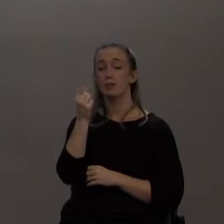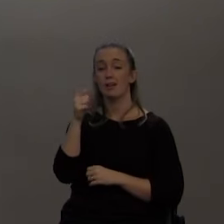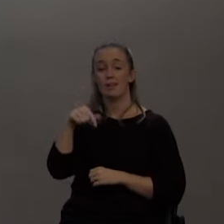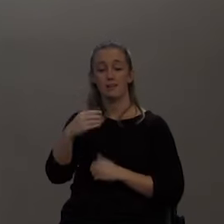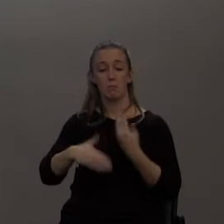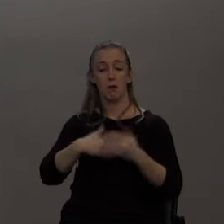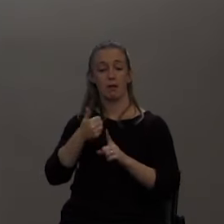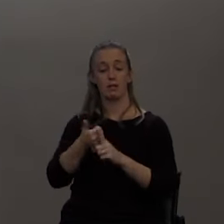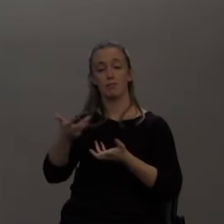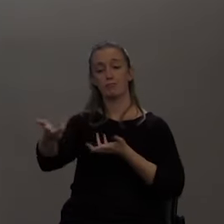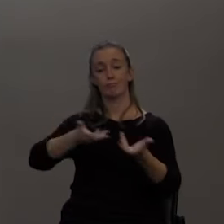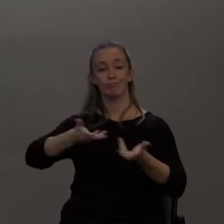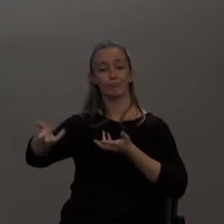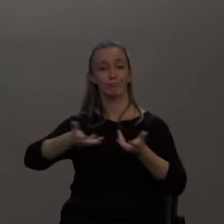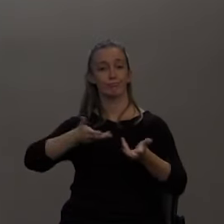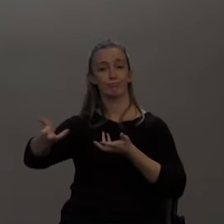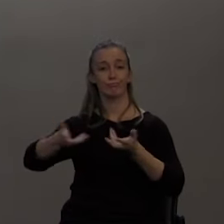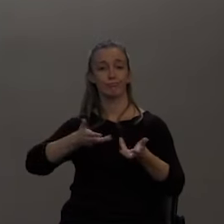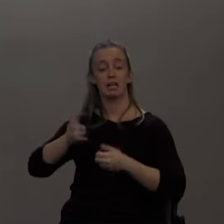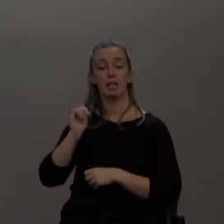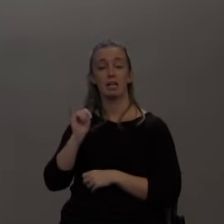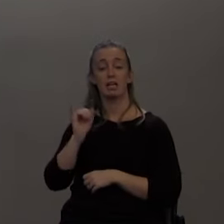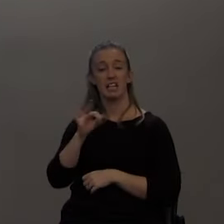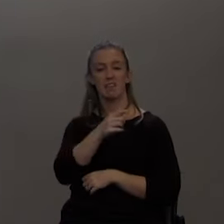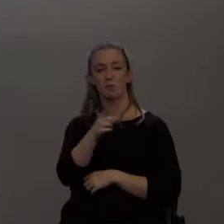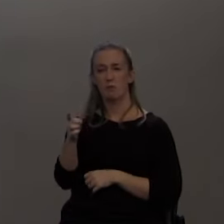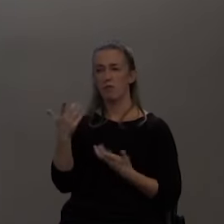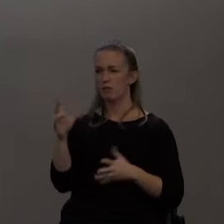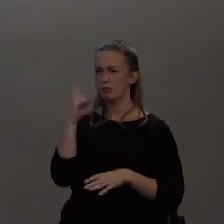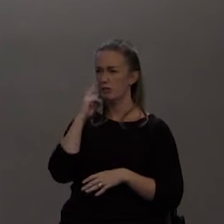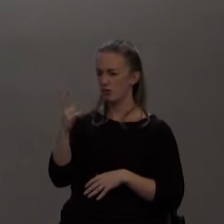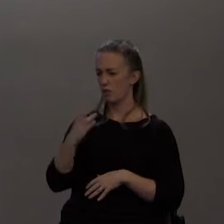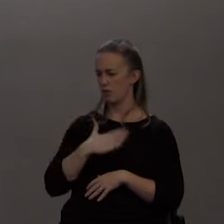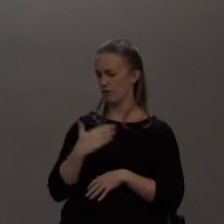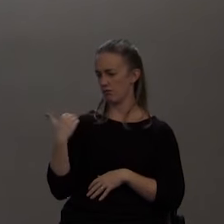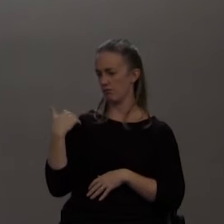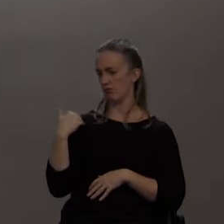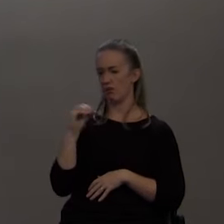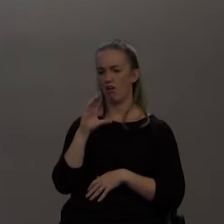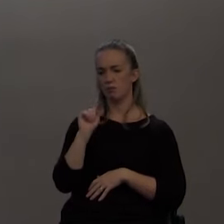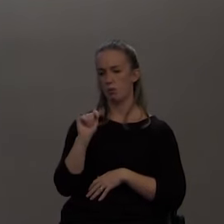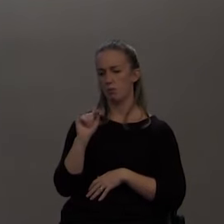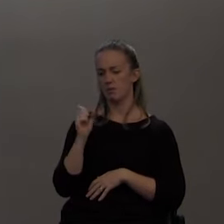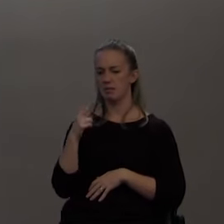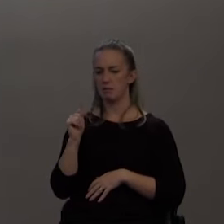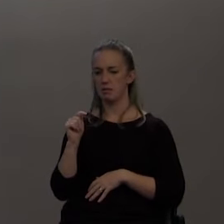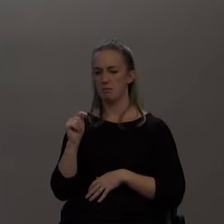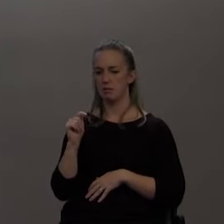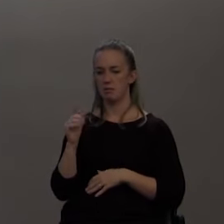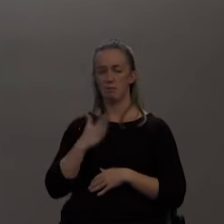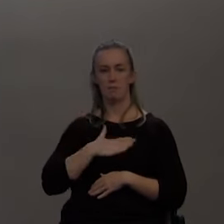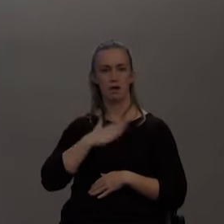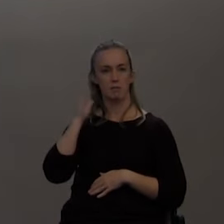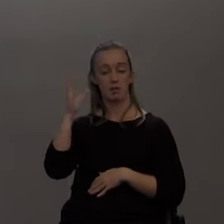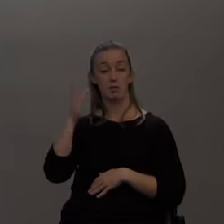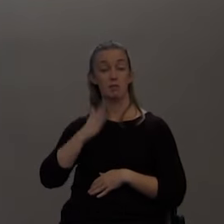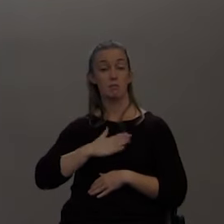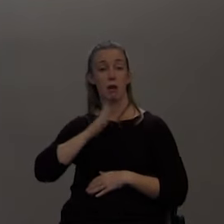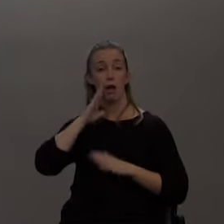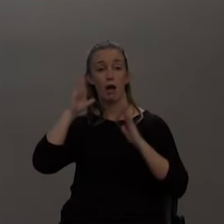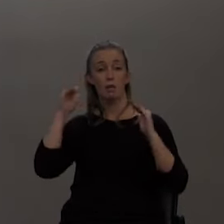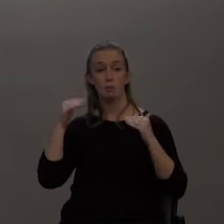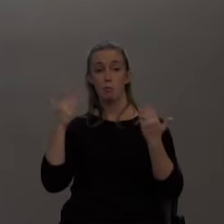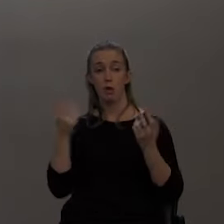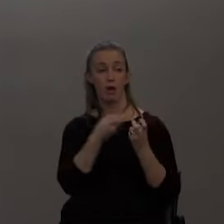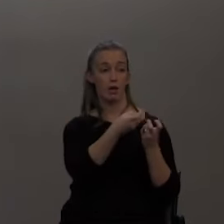process. If you saw my, October or September show, my expectation of everybody sitting here in